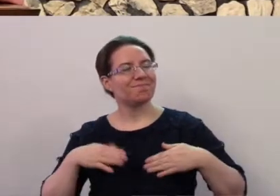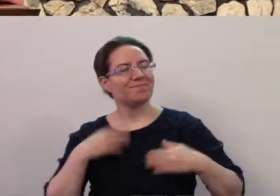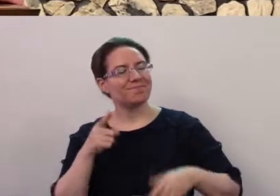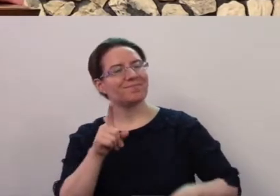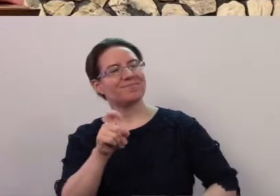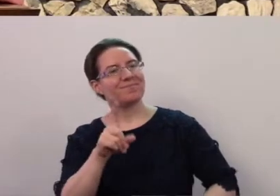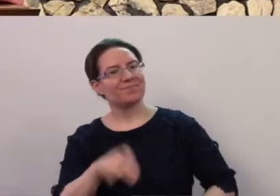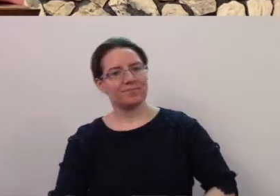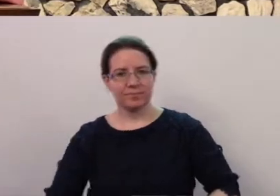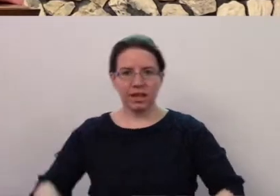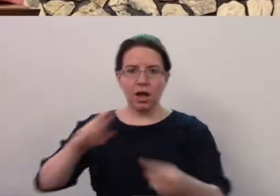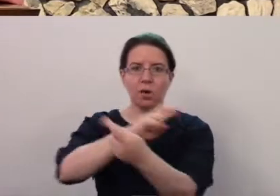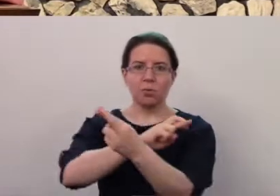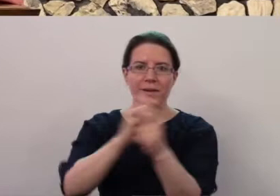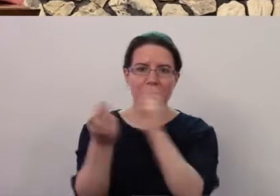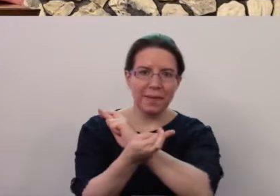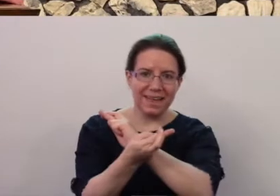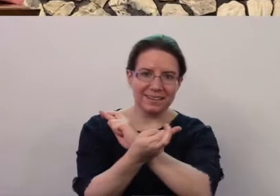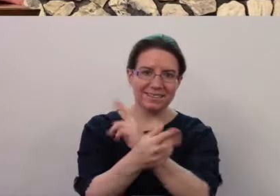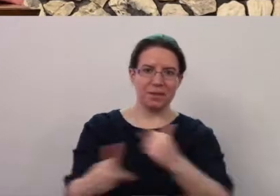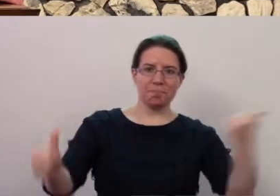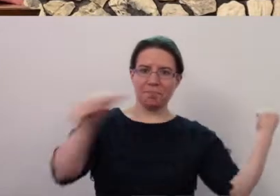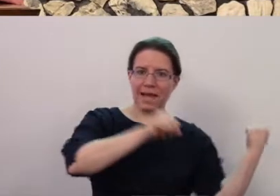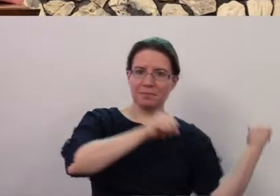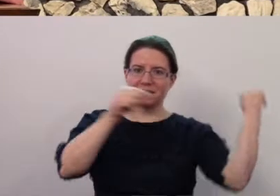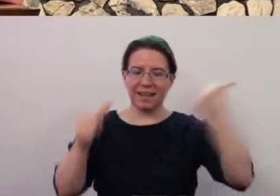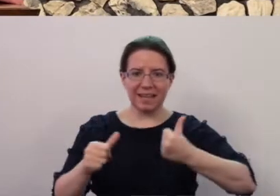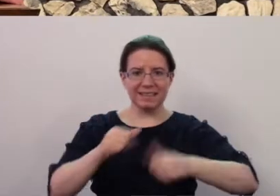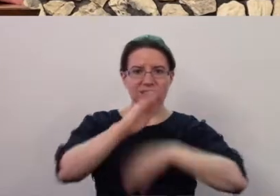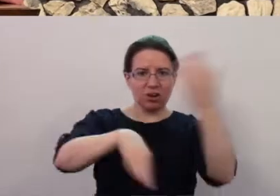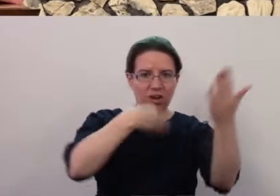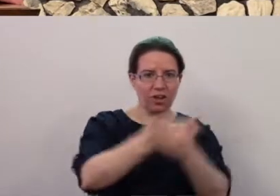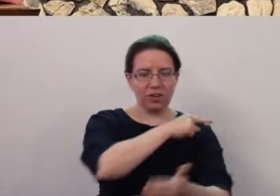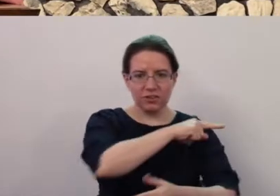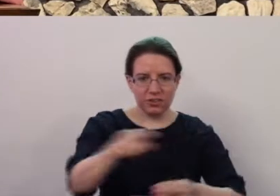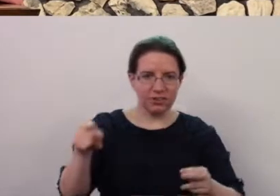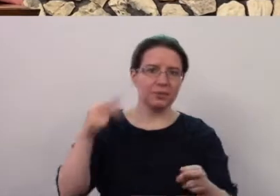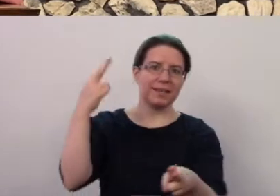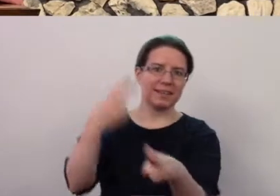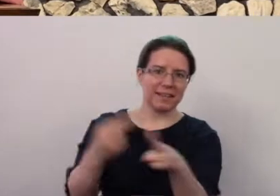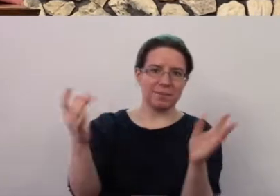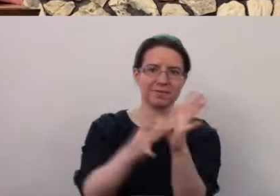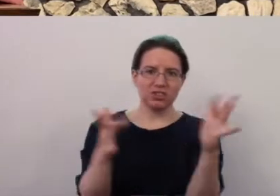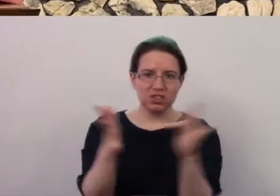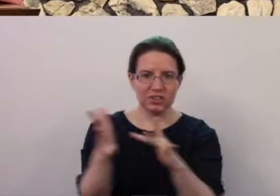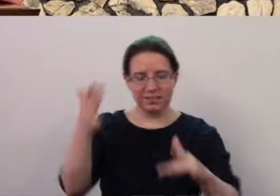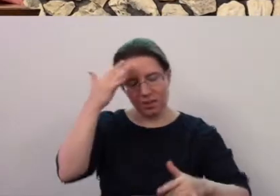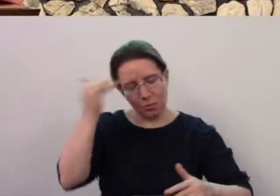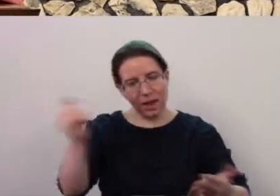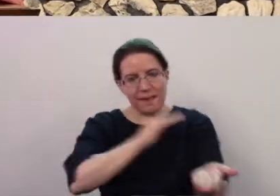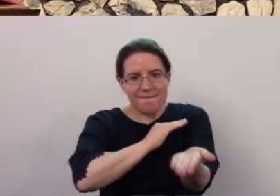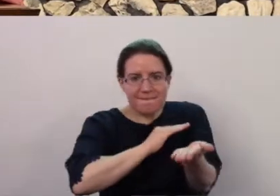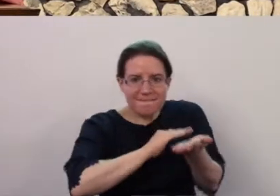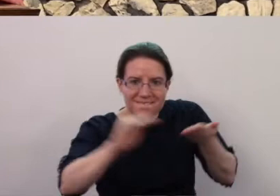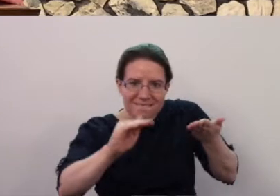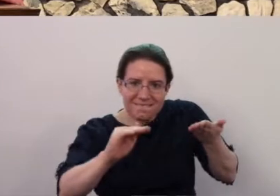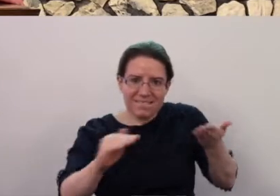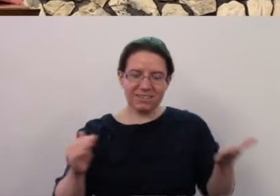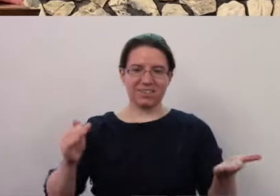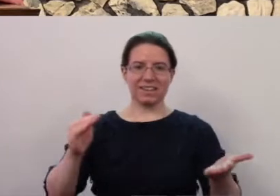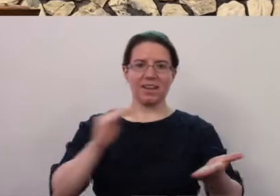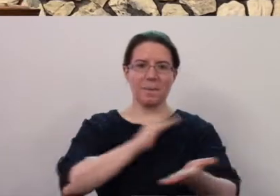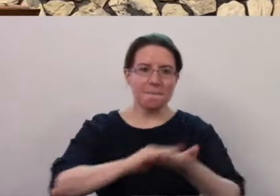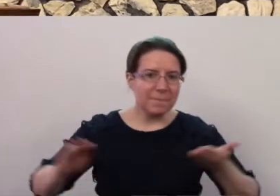I'm glad you asked. Then he said unto them, repent and be baptized, every one of you, in the name of